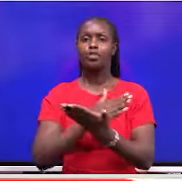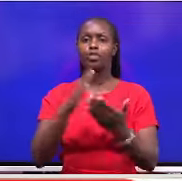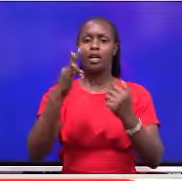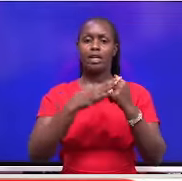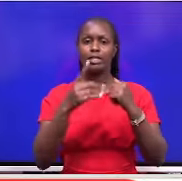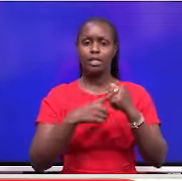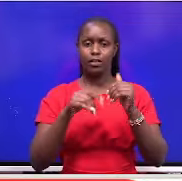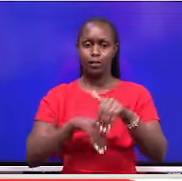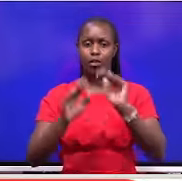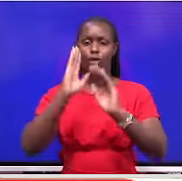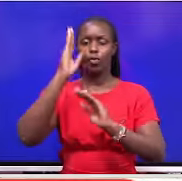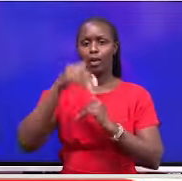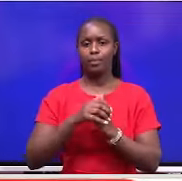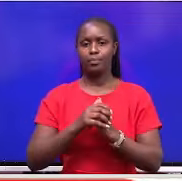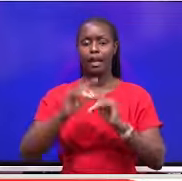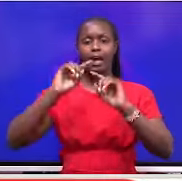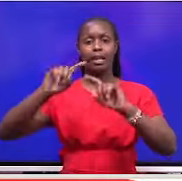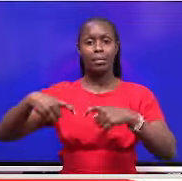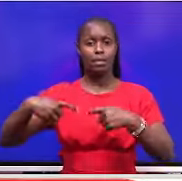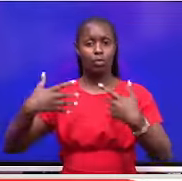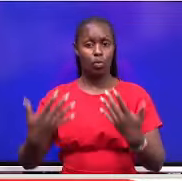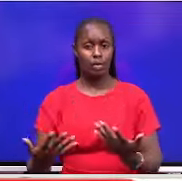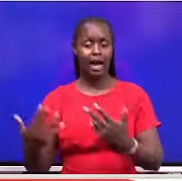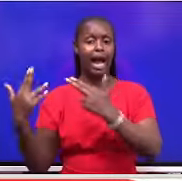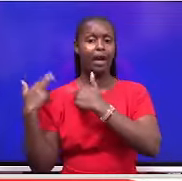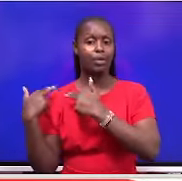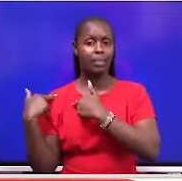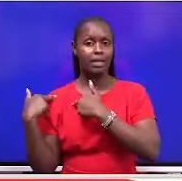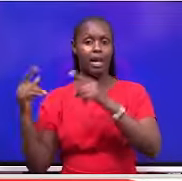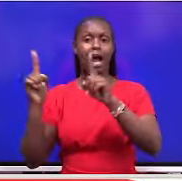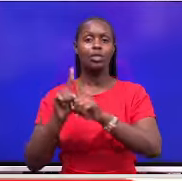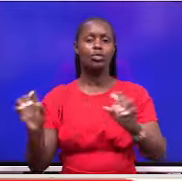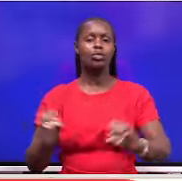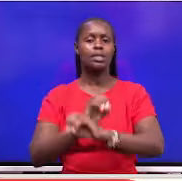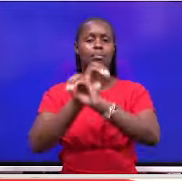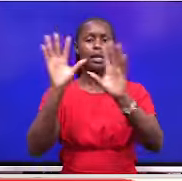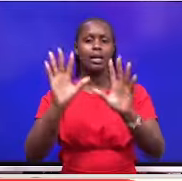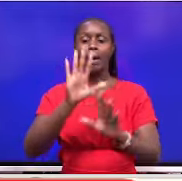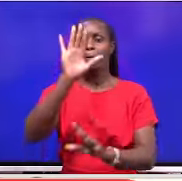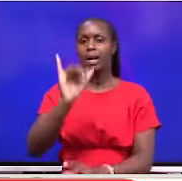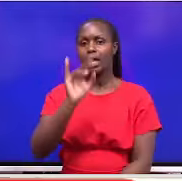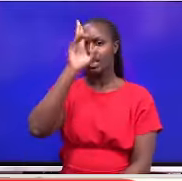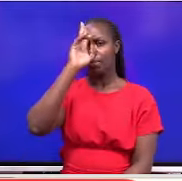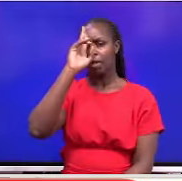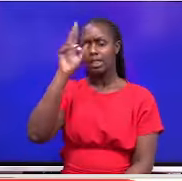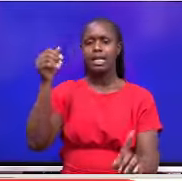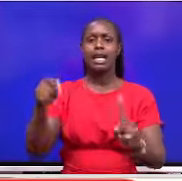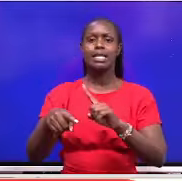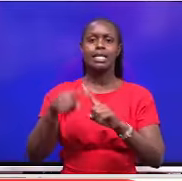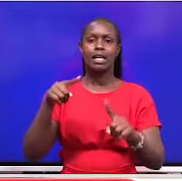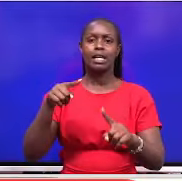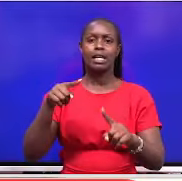Demands being made are for accountability and transparency by the police for the killing of up to 64